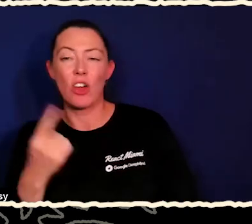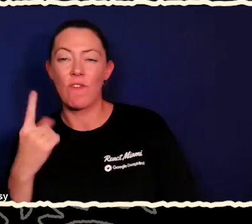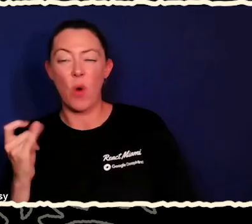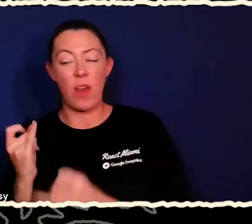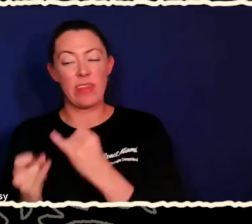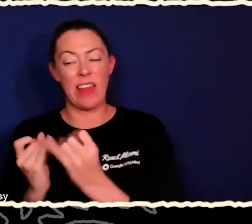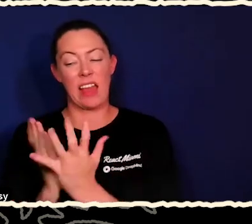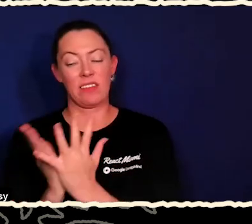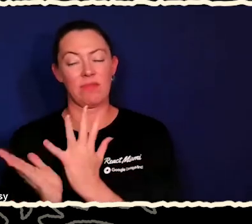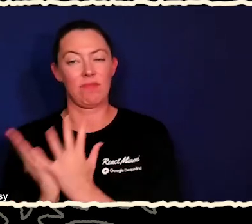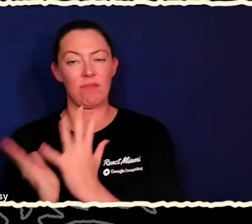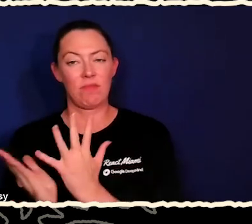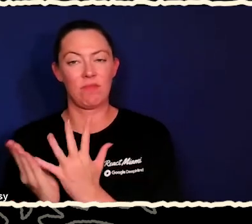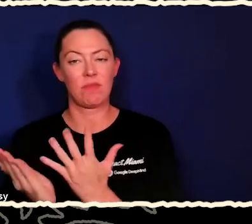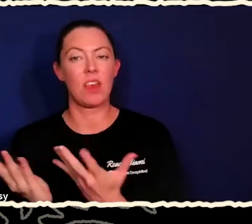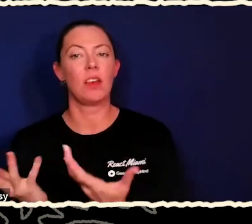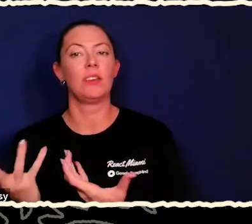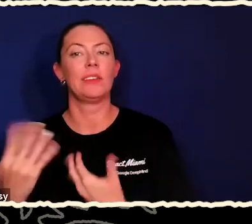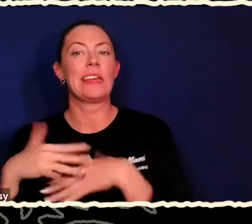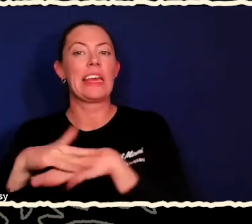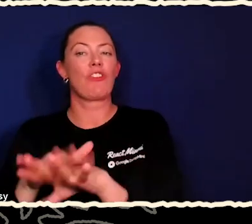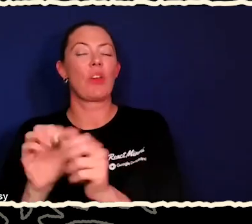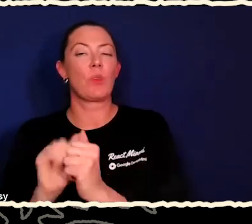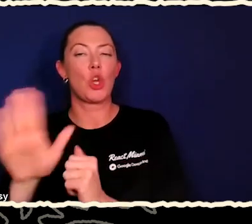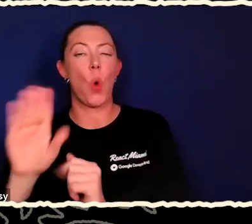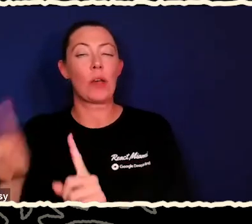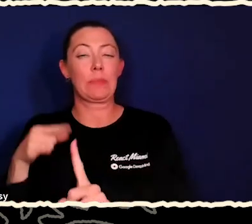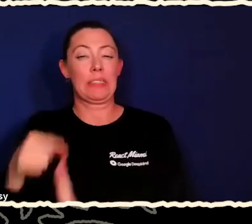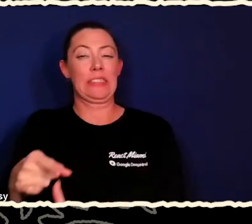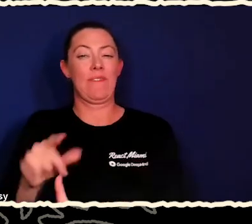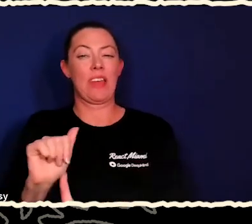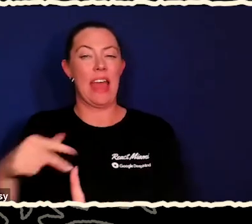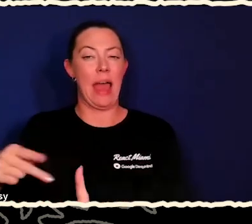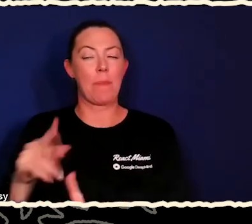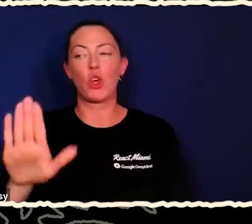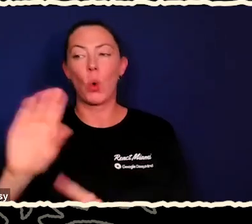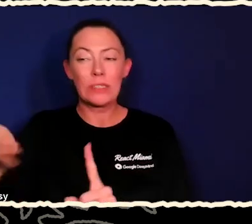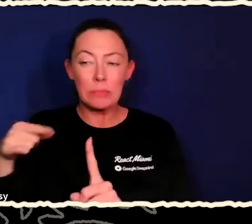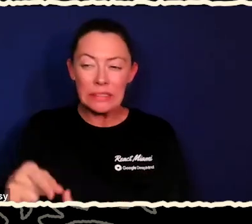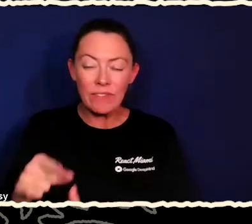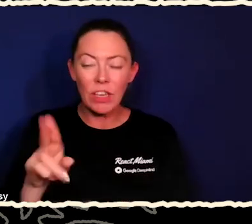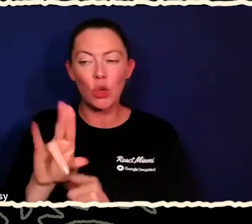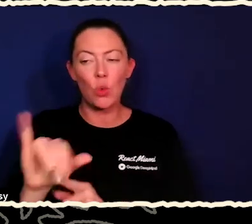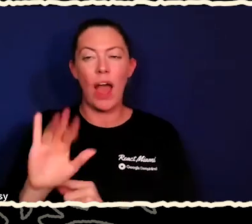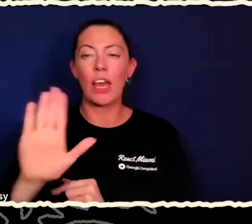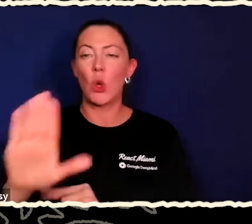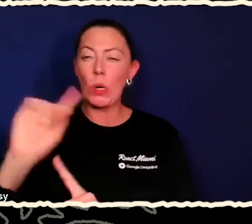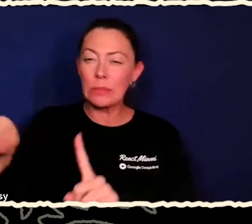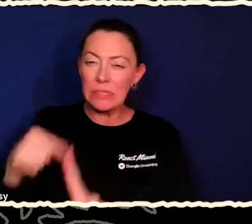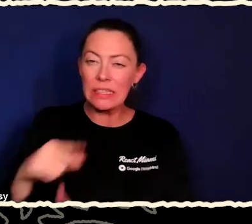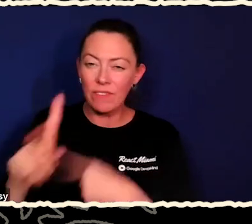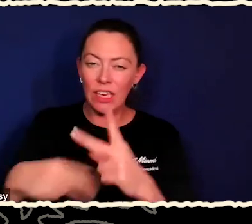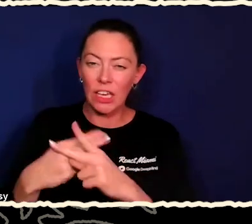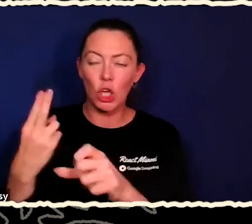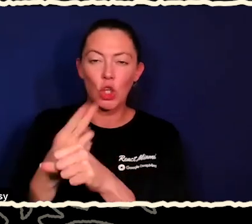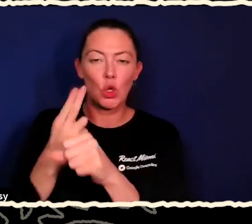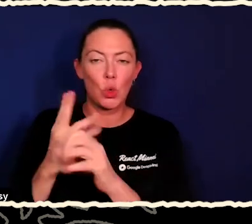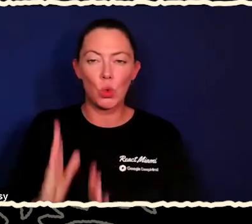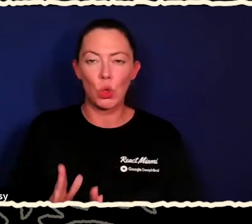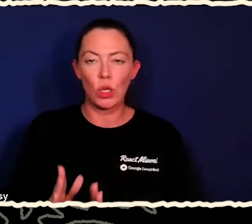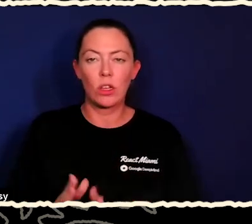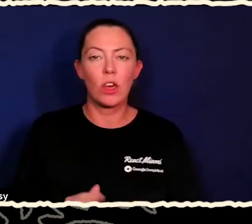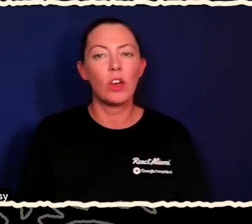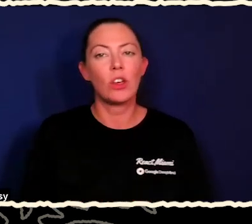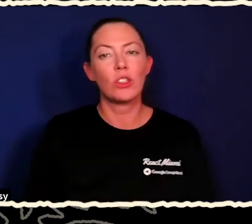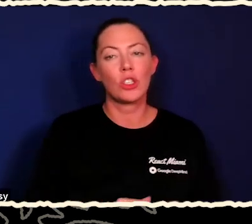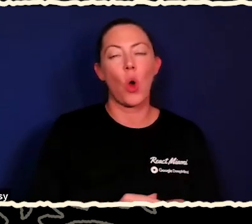mile, integrating with your specific React app, your specific UI, your specific user. Orchestration is not the same as